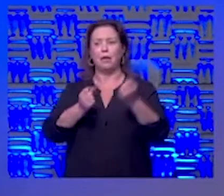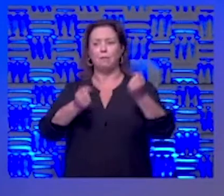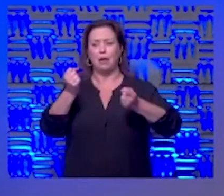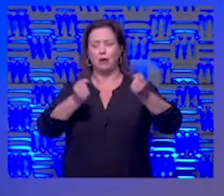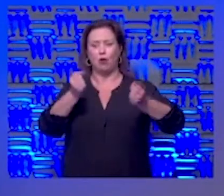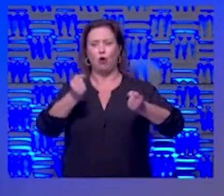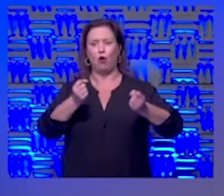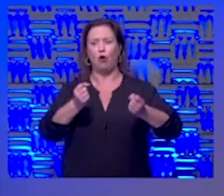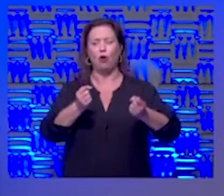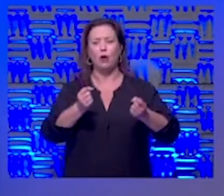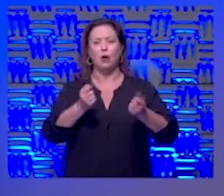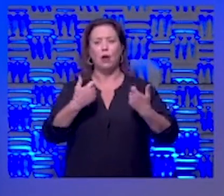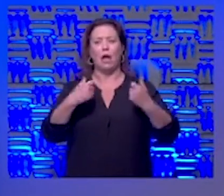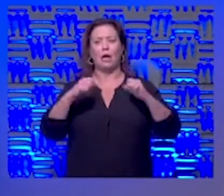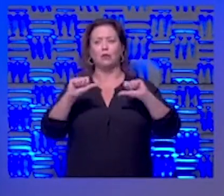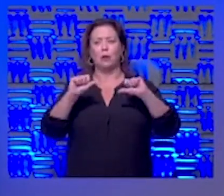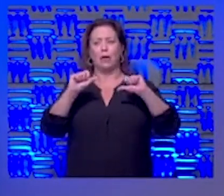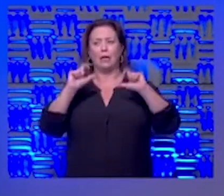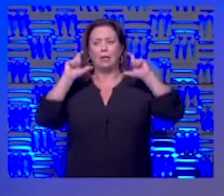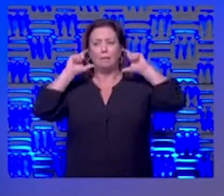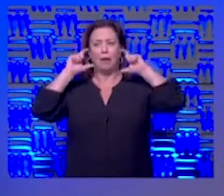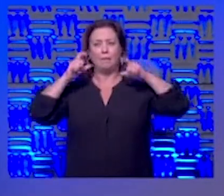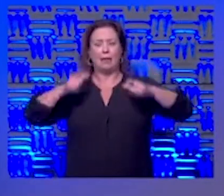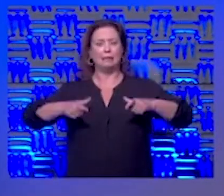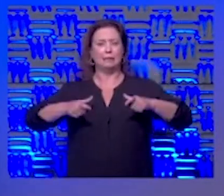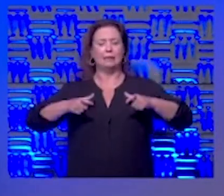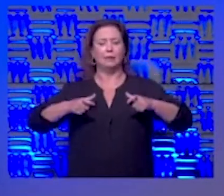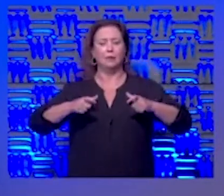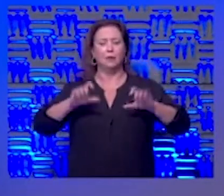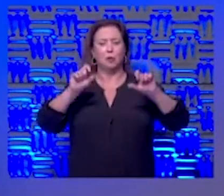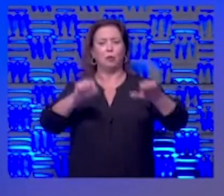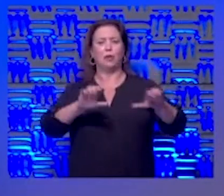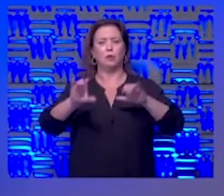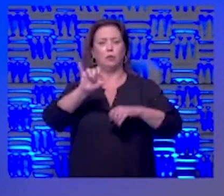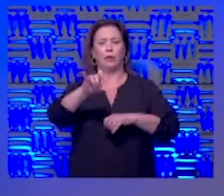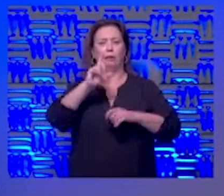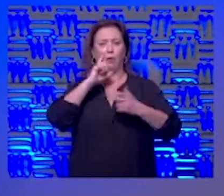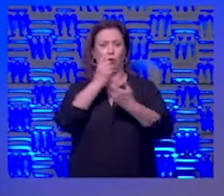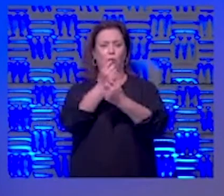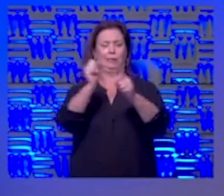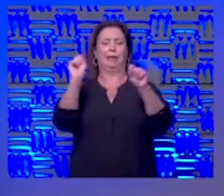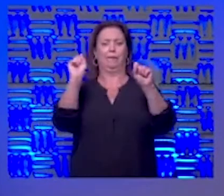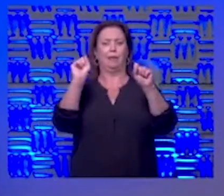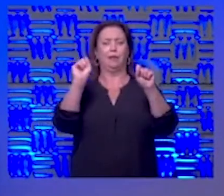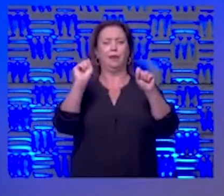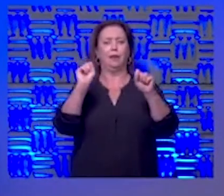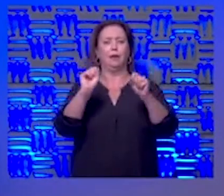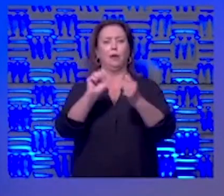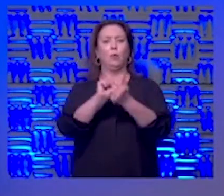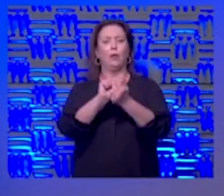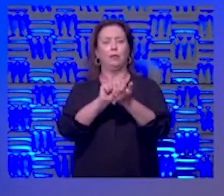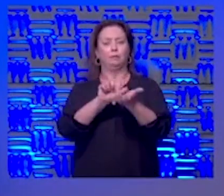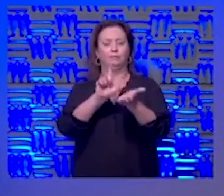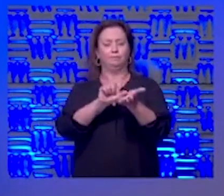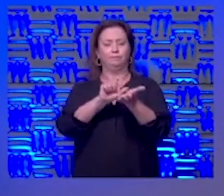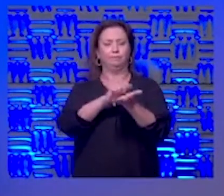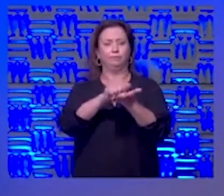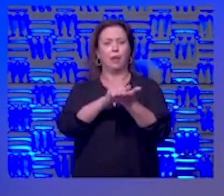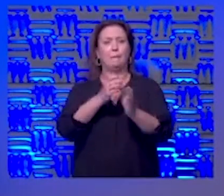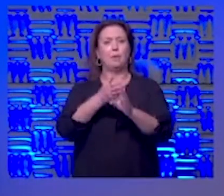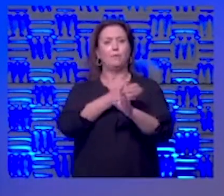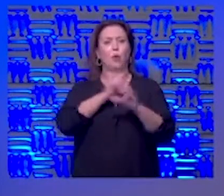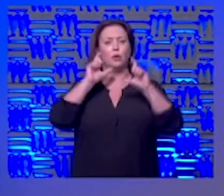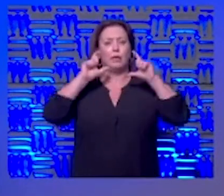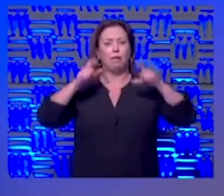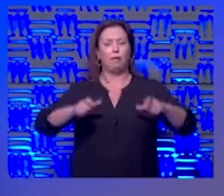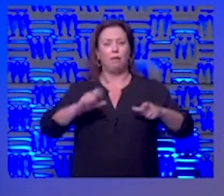car. I try to remove that once I get into my car. I think you can do that. If you can do that safely with hand hygiene prior to removing the